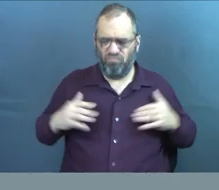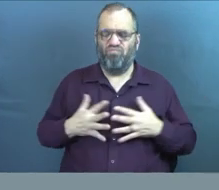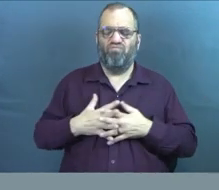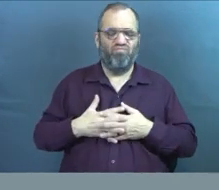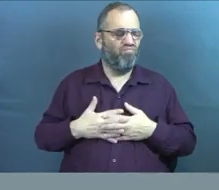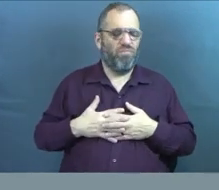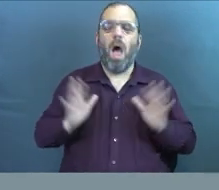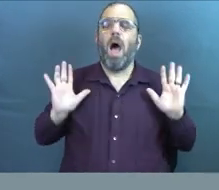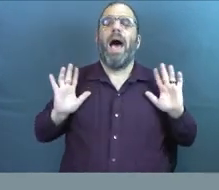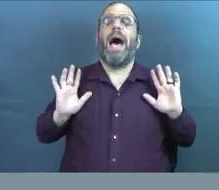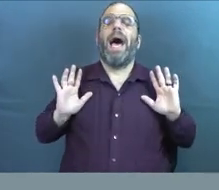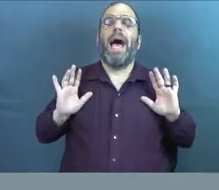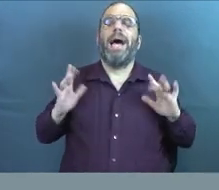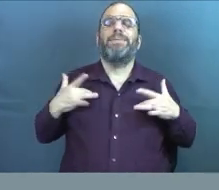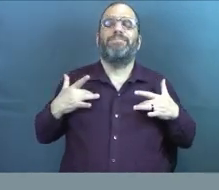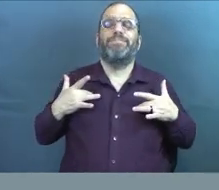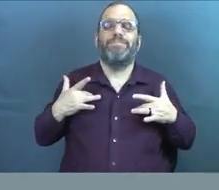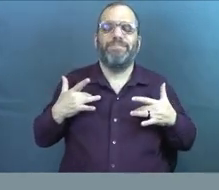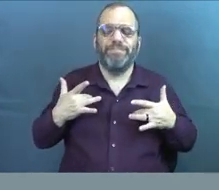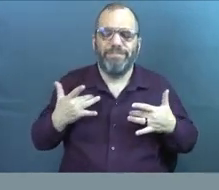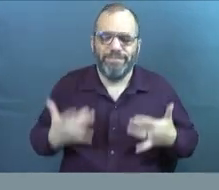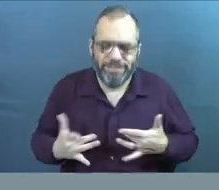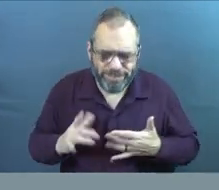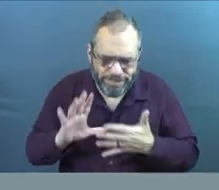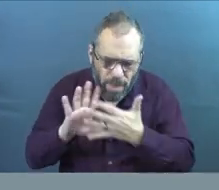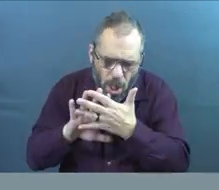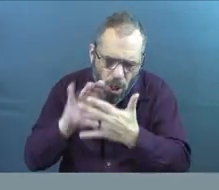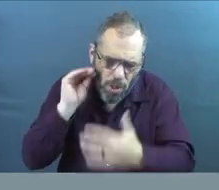we lean into the adventure of who you are, Jesus.